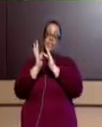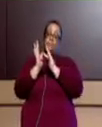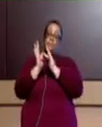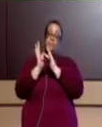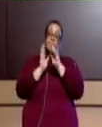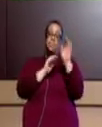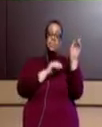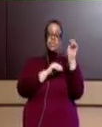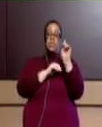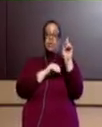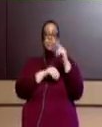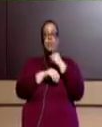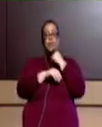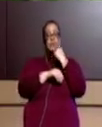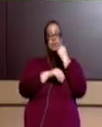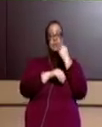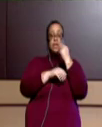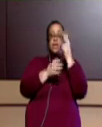Jesus. Somebody say,